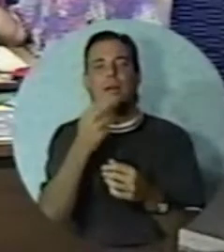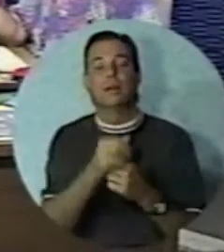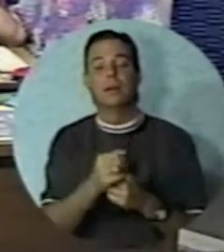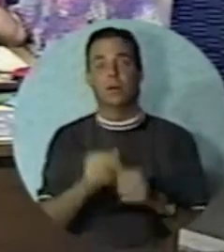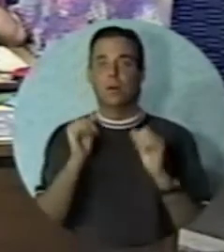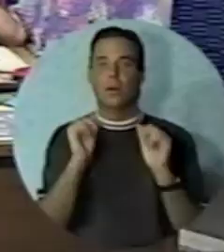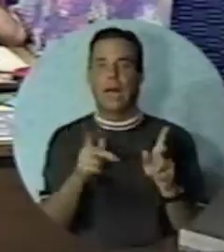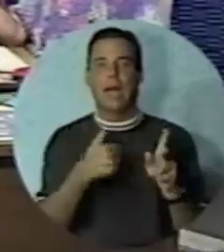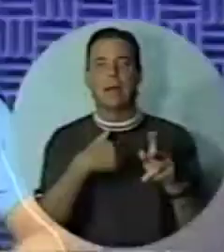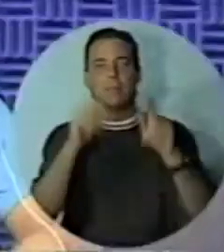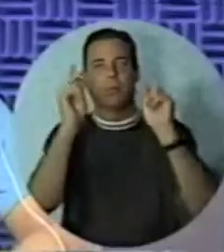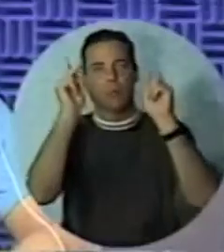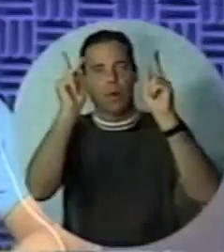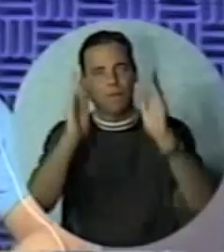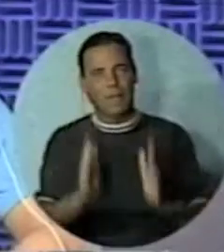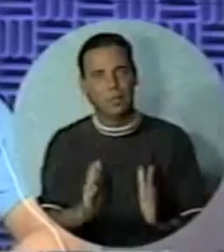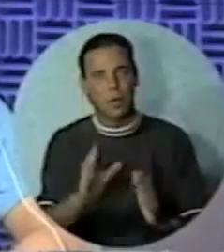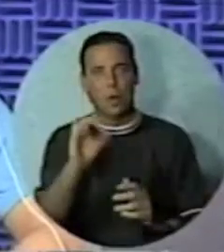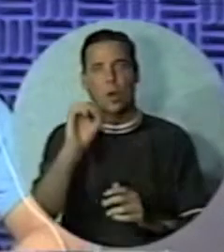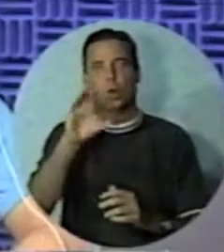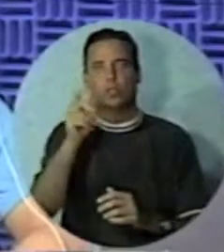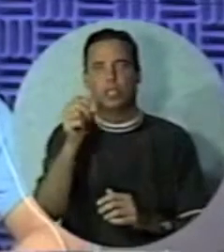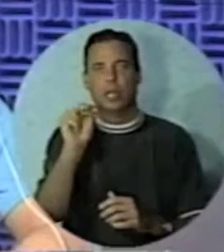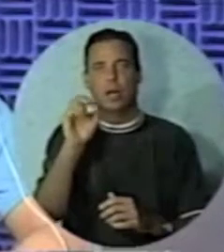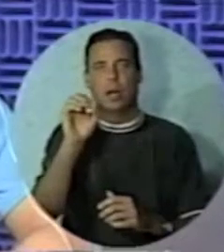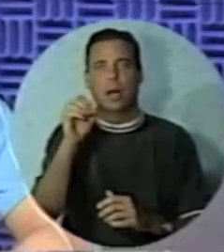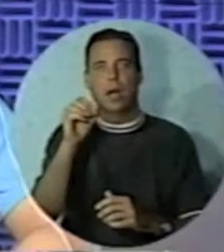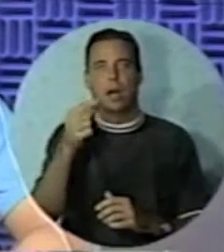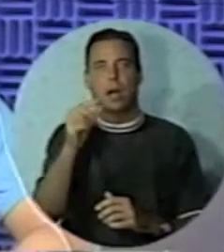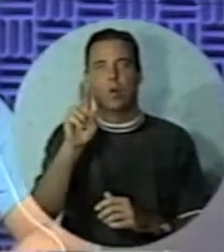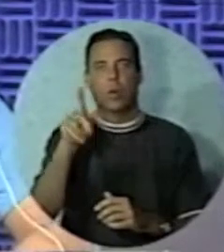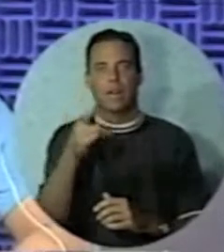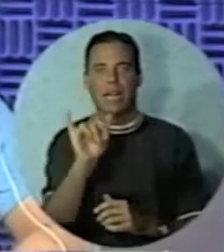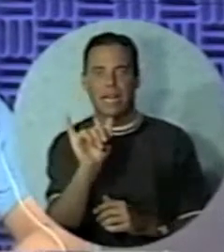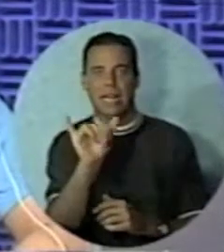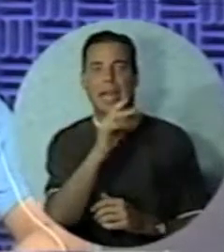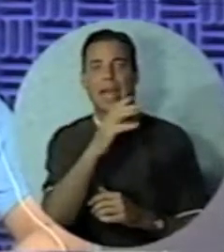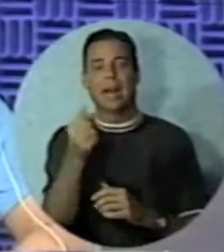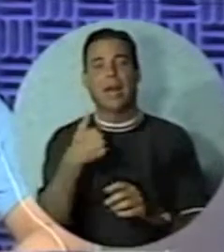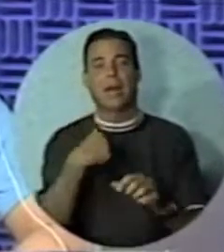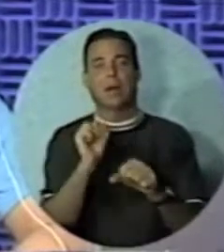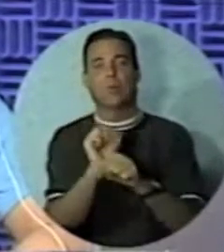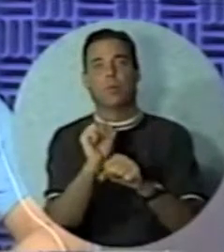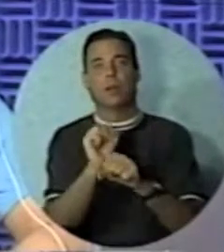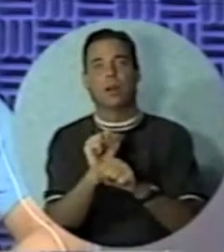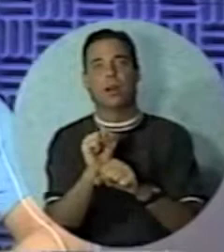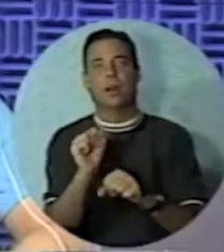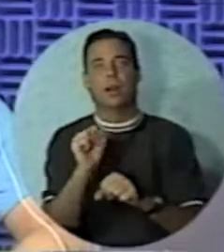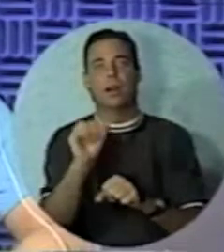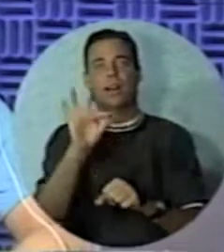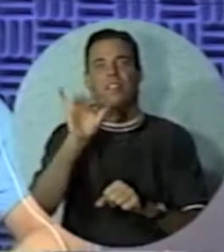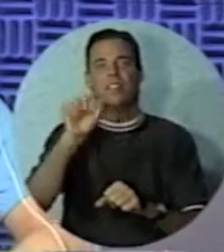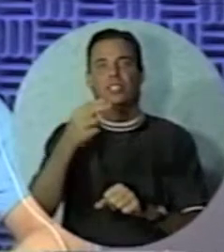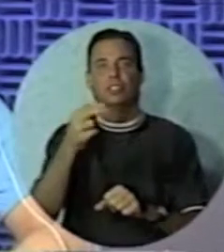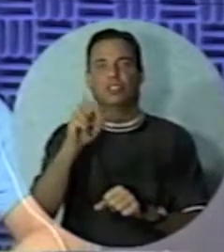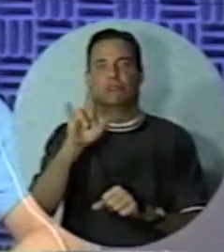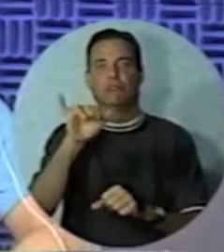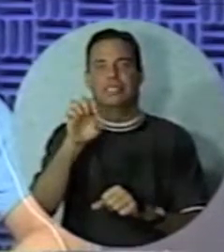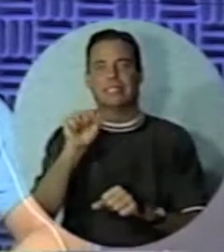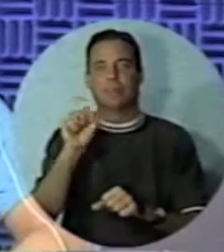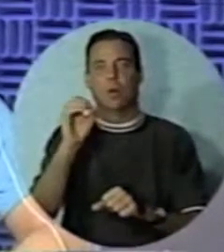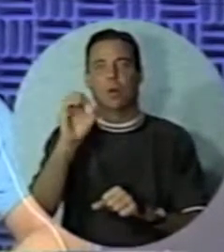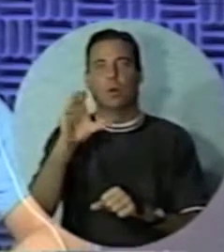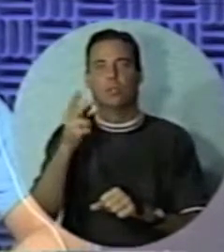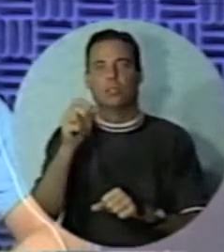Okay, I'm a professor in oceanography, and I work on fisheries oceanography at the University